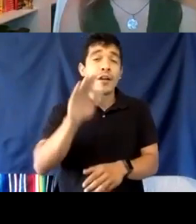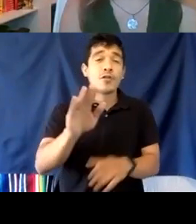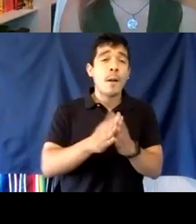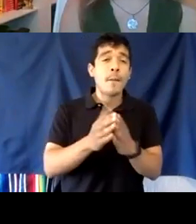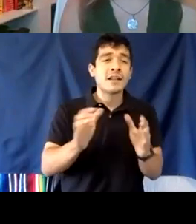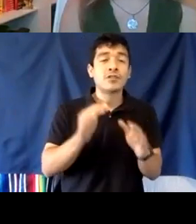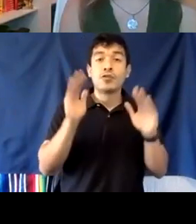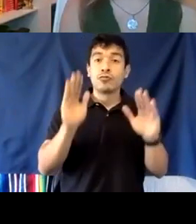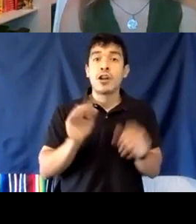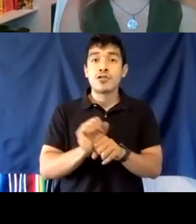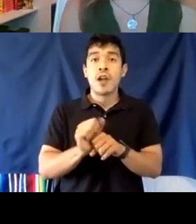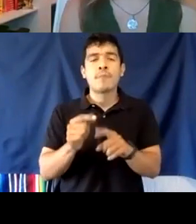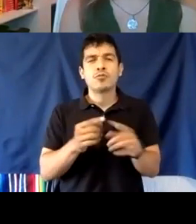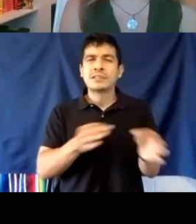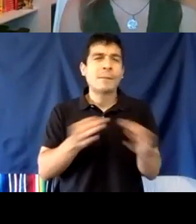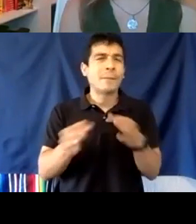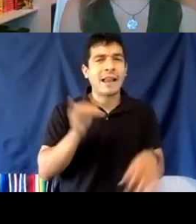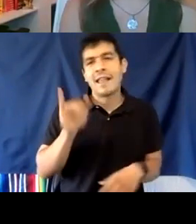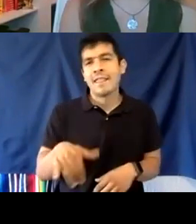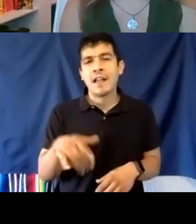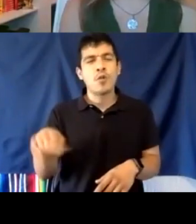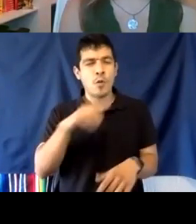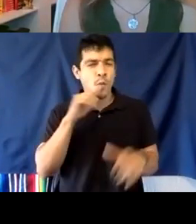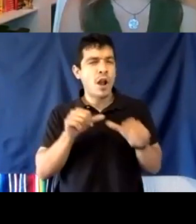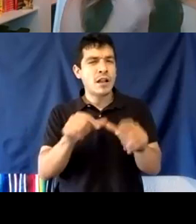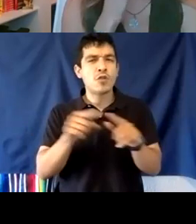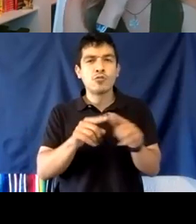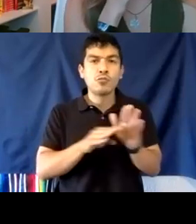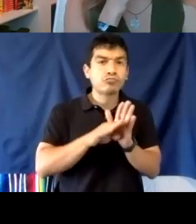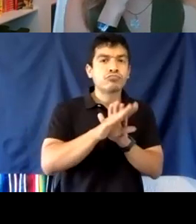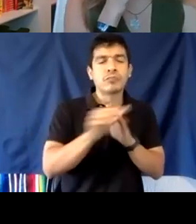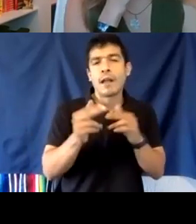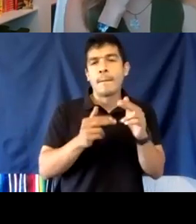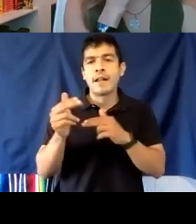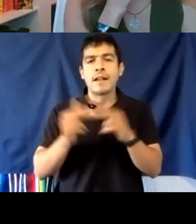detailing that out so that the work continue to sort of evolve and build